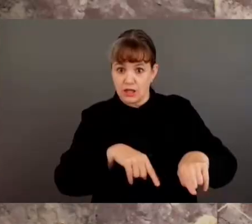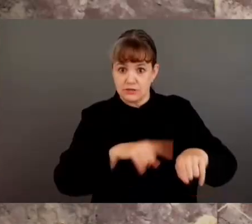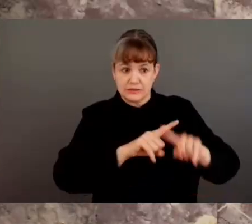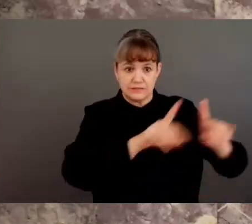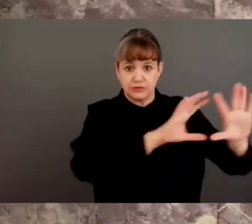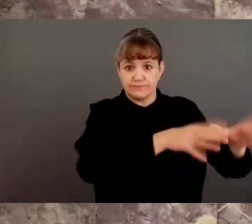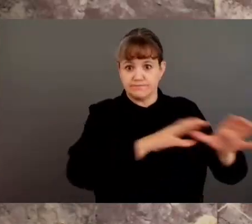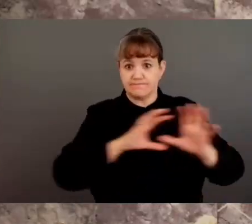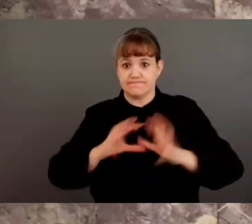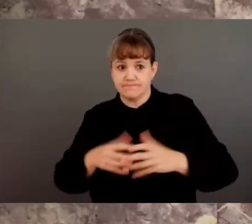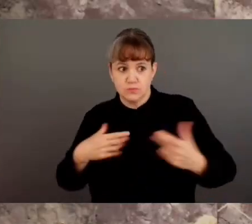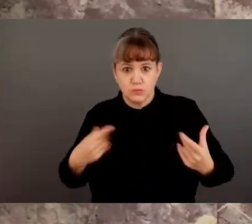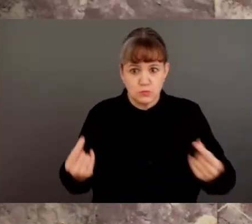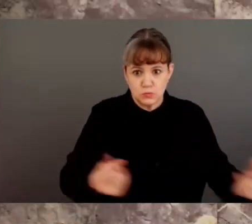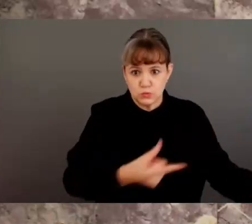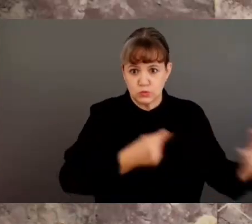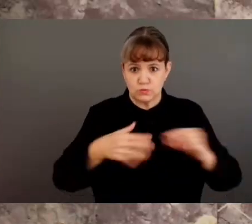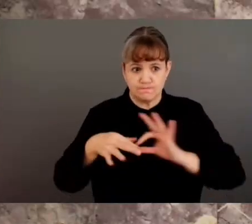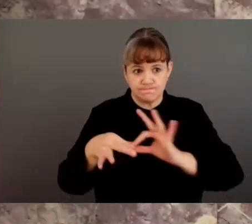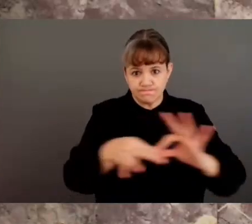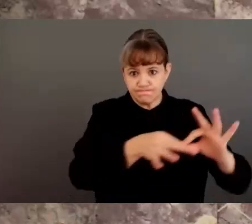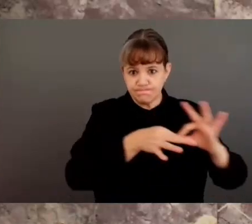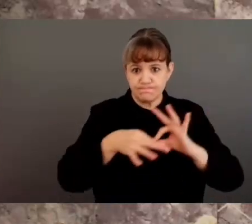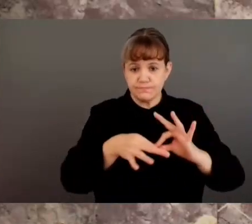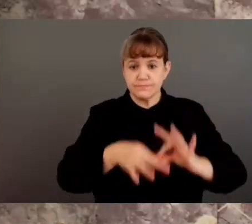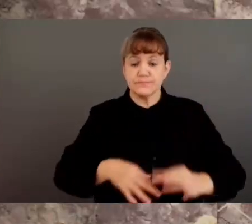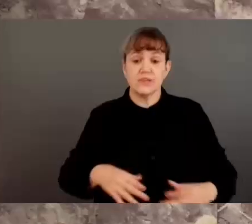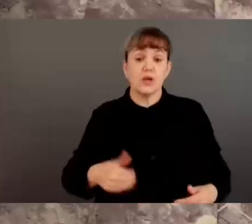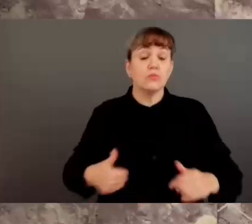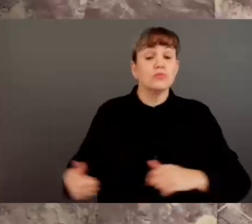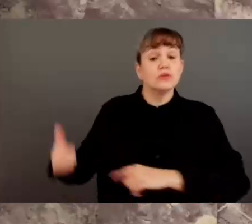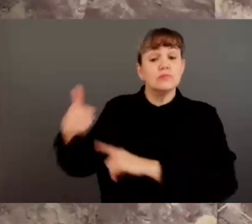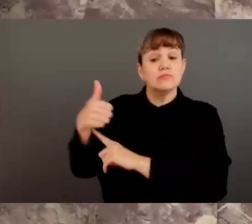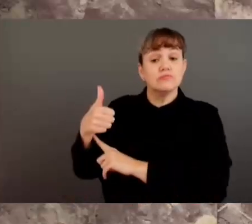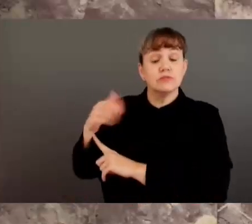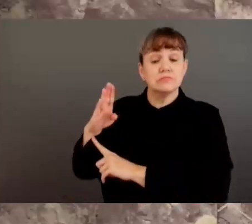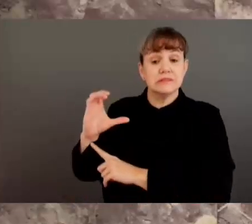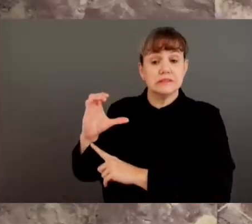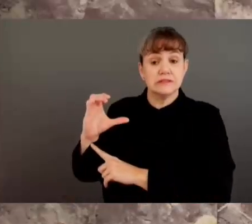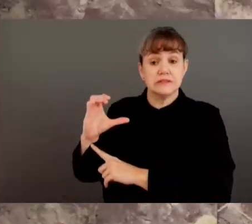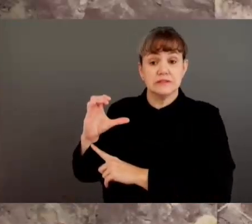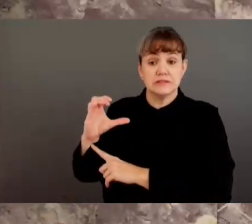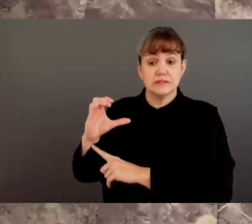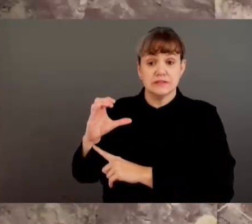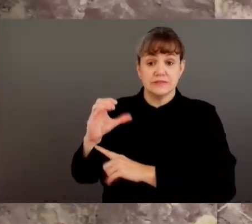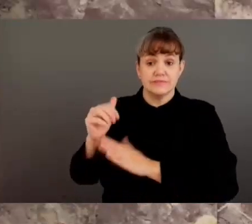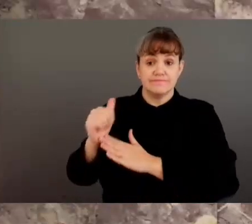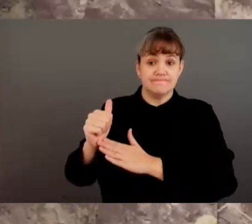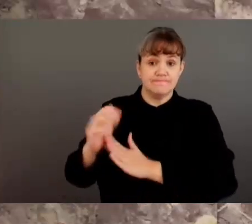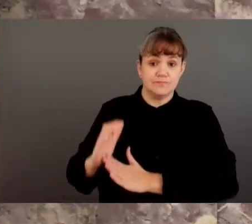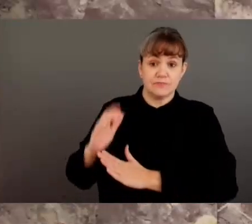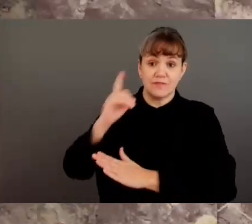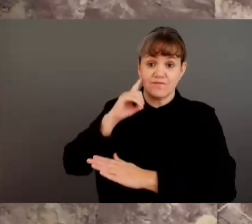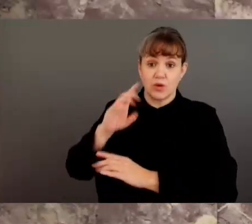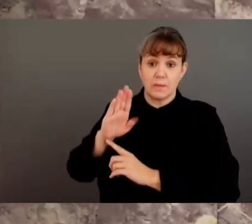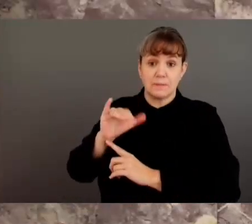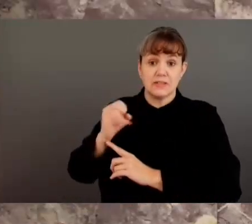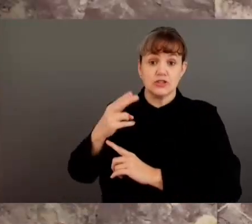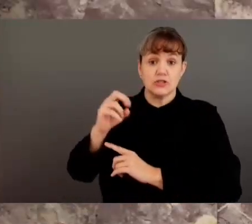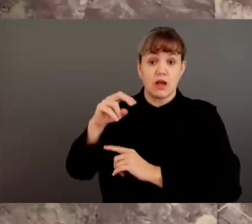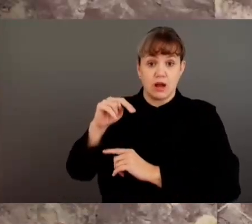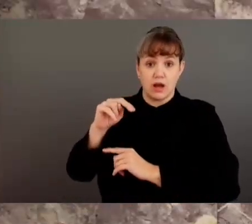and BC led the charge to call for the Bishnoi gang to be designated as a terrorist